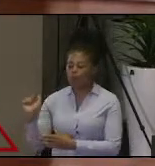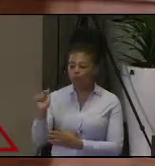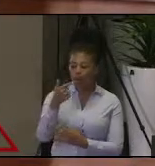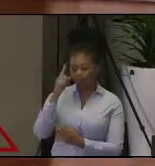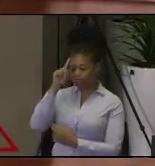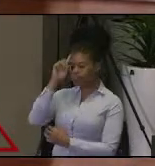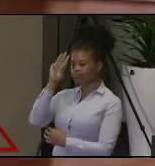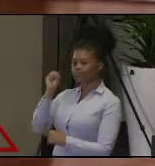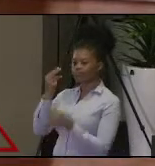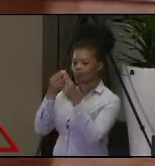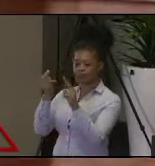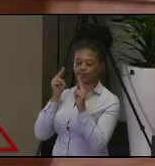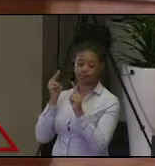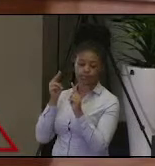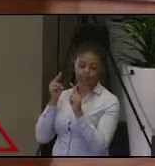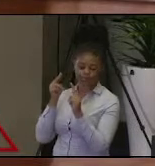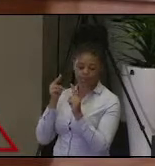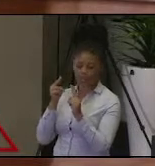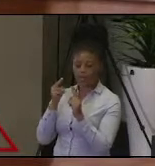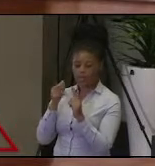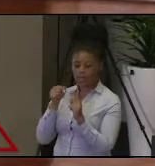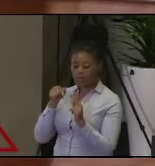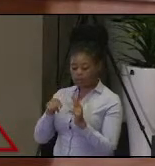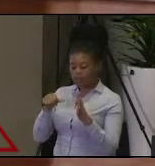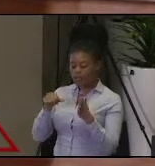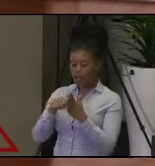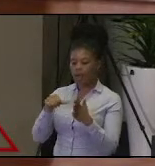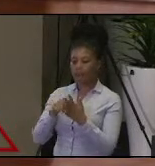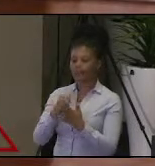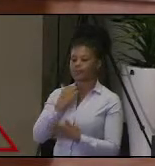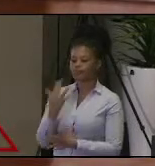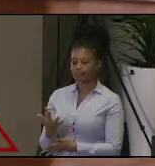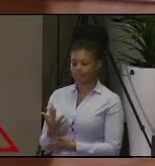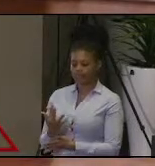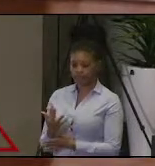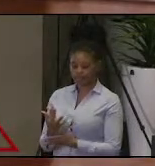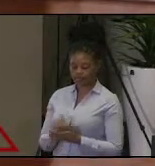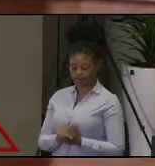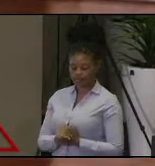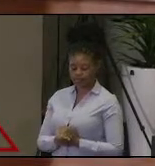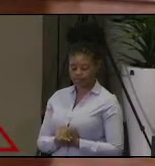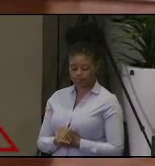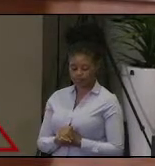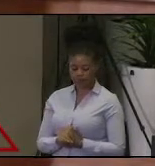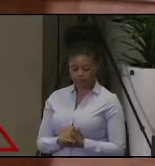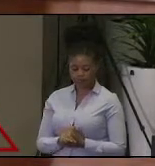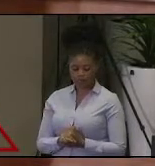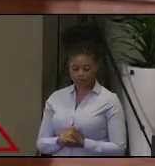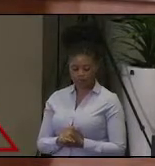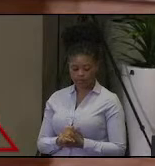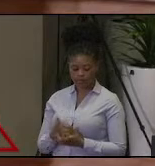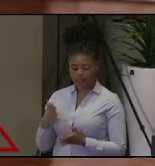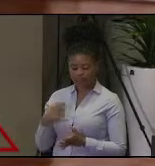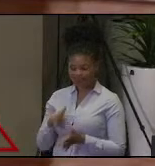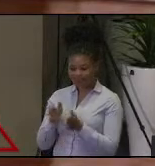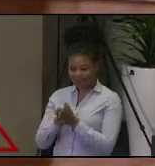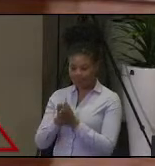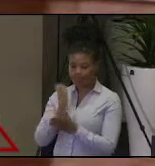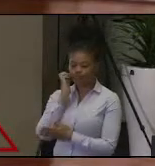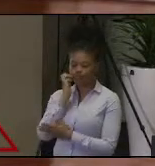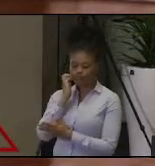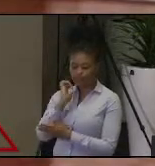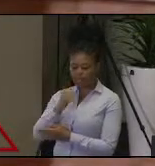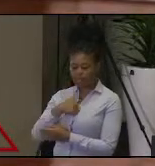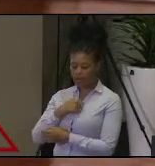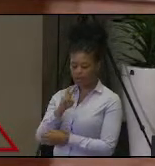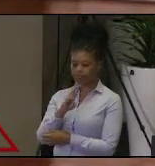Mandela University and to this important Indaba. I would like to convey an apology from our